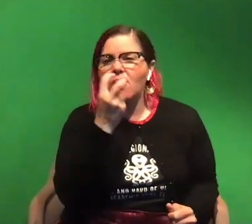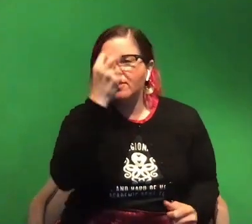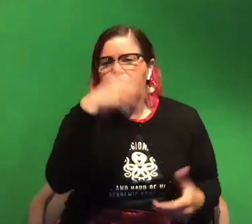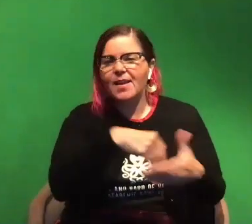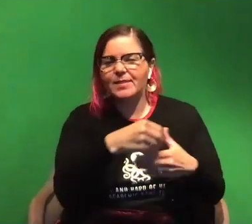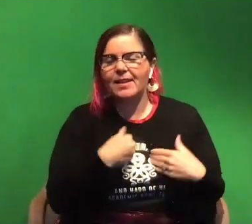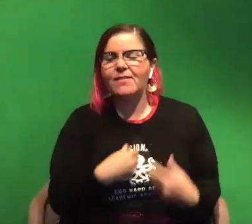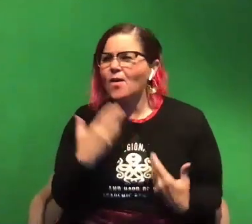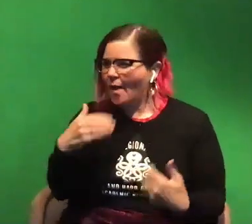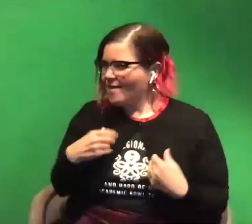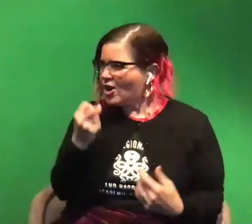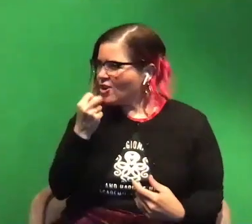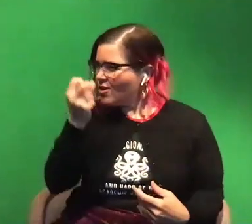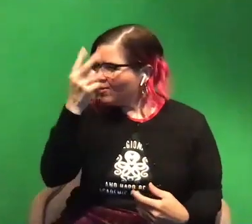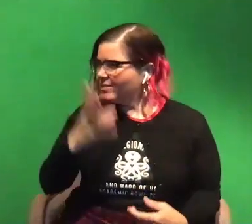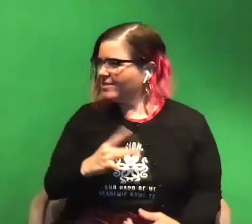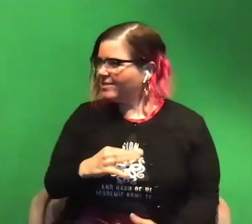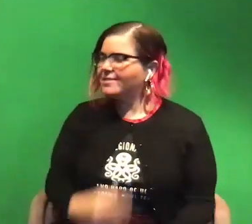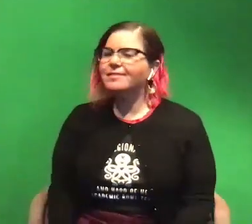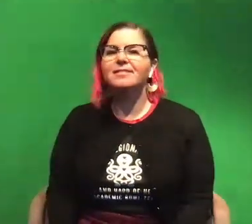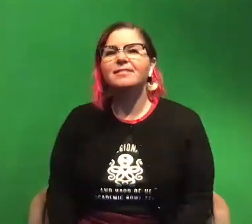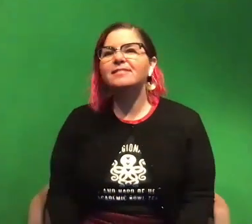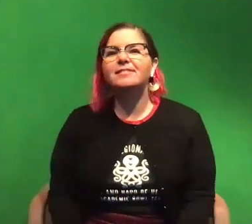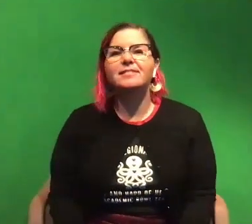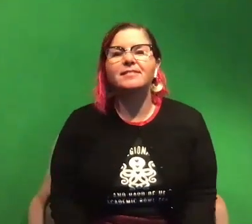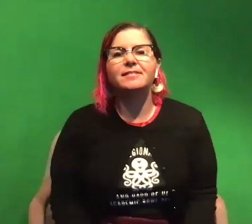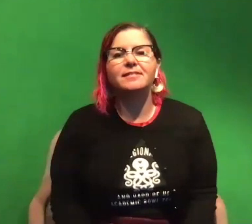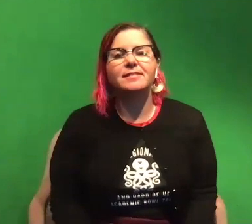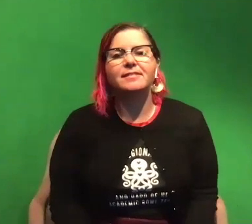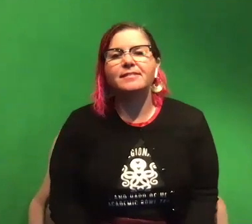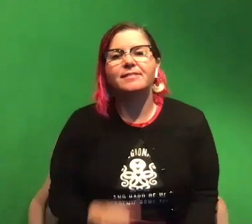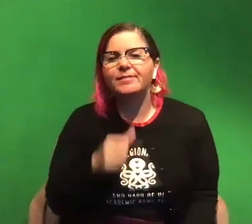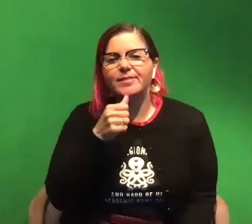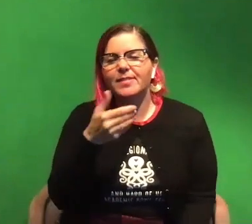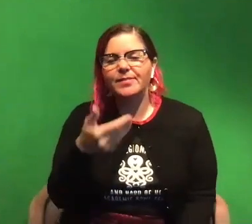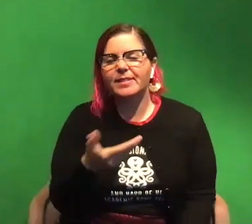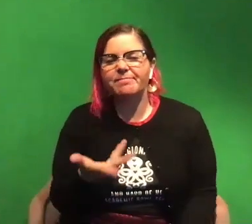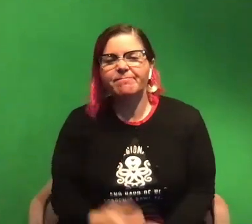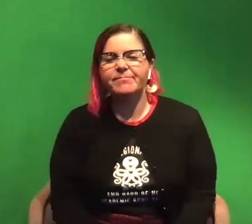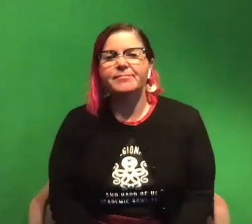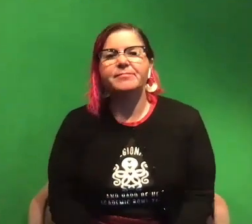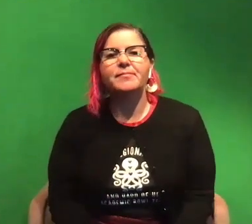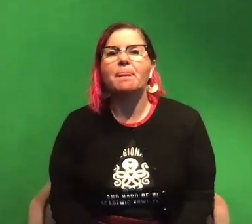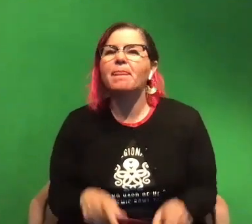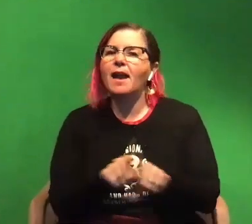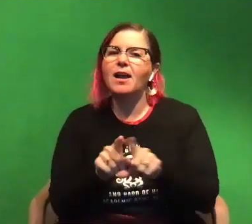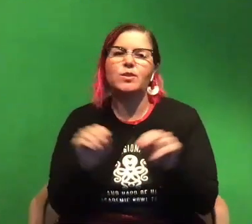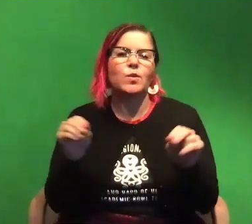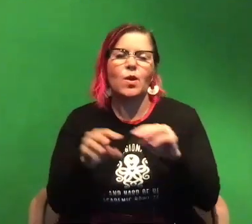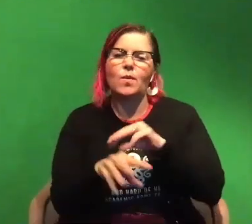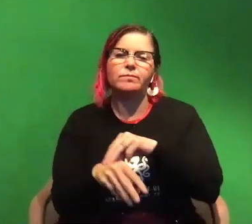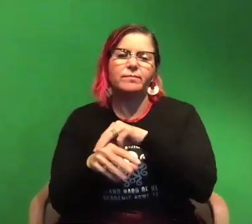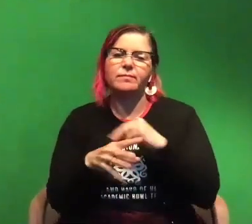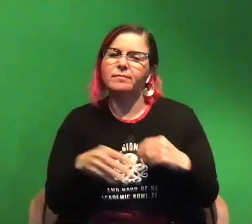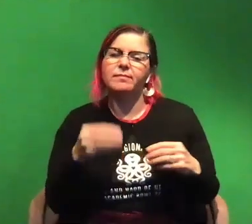I didn't know you had goats. They're not available to this for the Skype session today. Yeah. I also don't have any cephalopods at home.